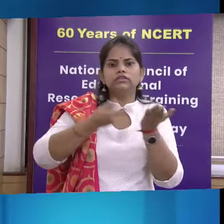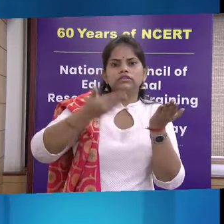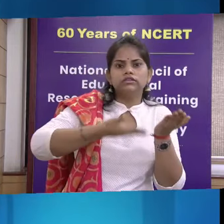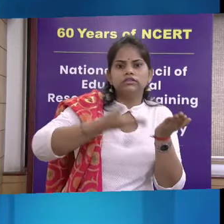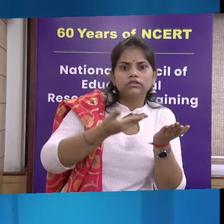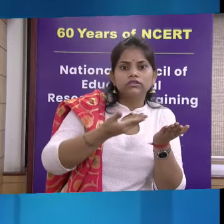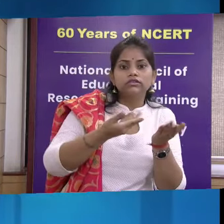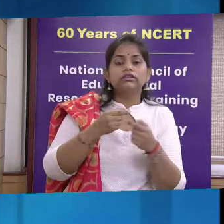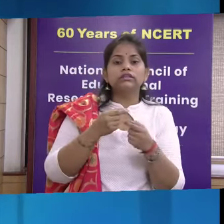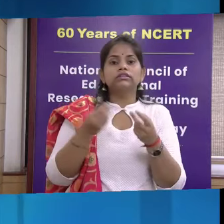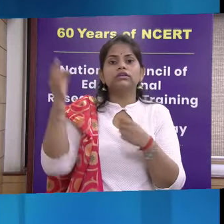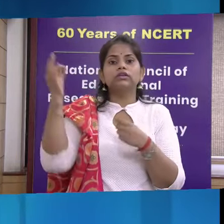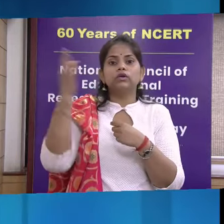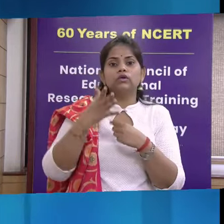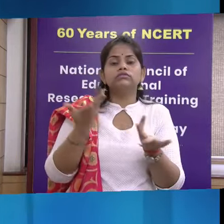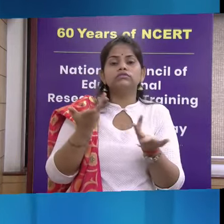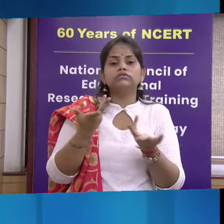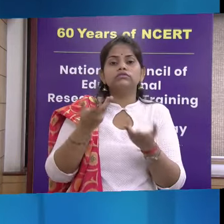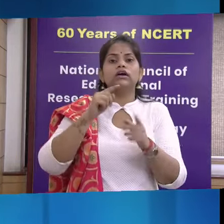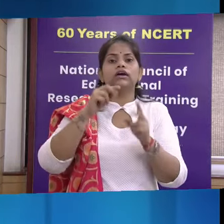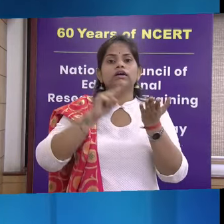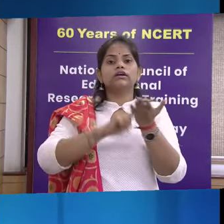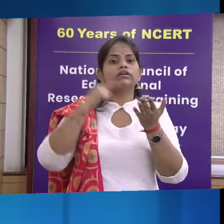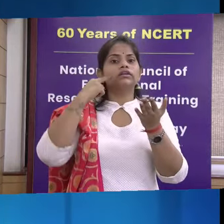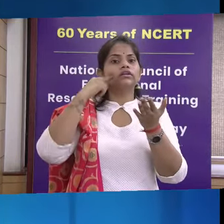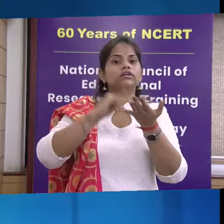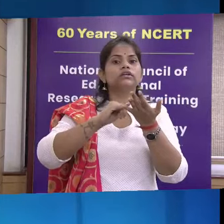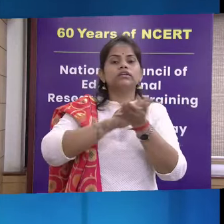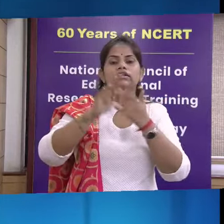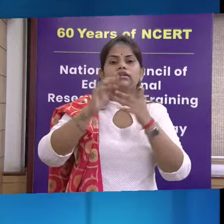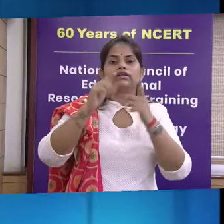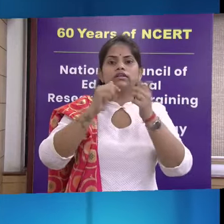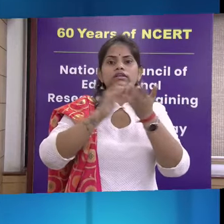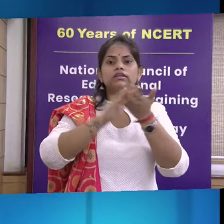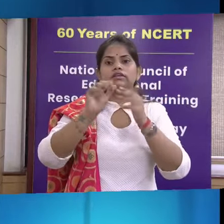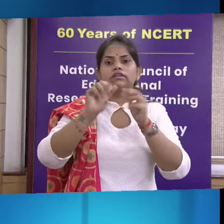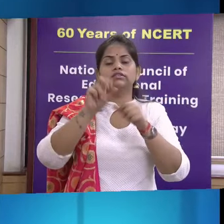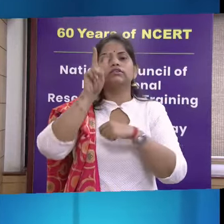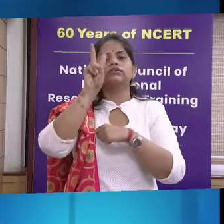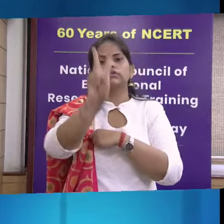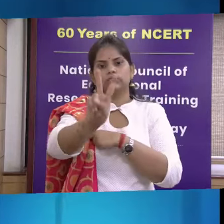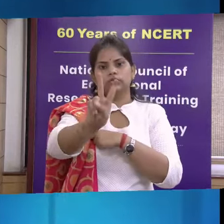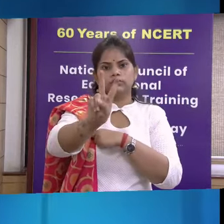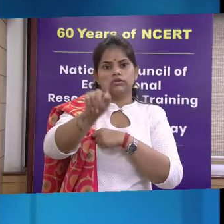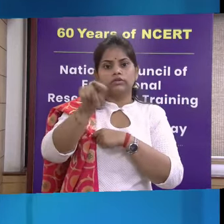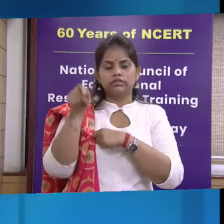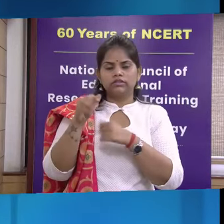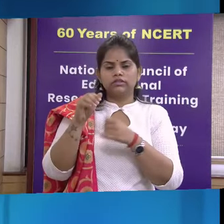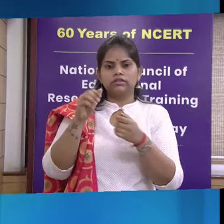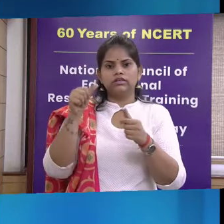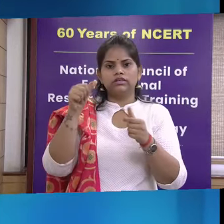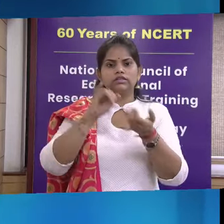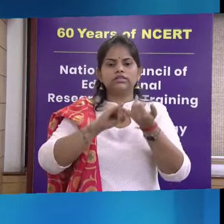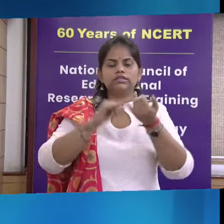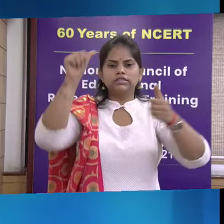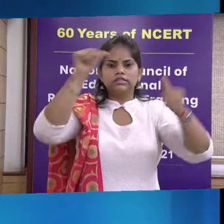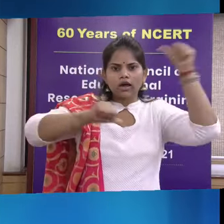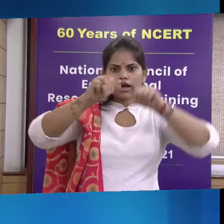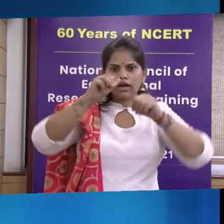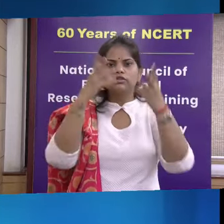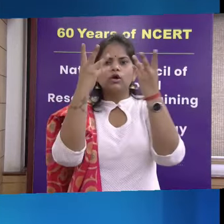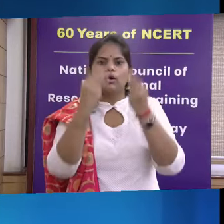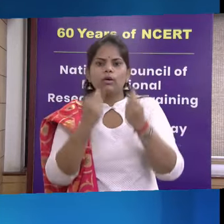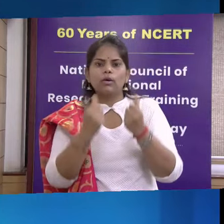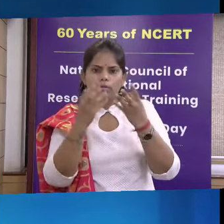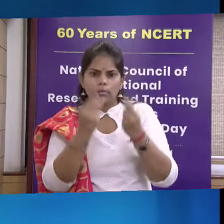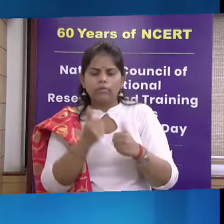2. Development of educational kits in science and mathematics and audiovisual materials has been a regular activity